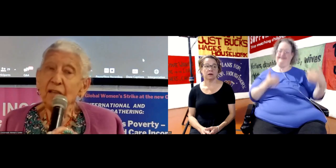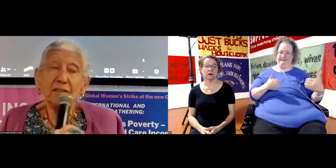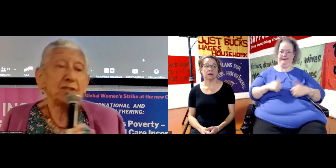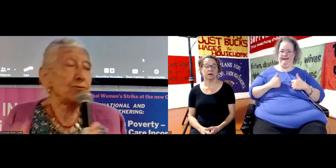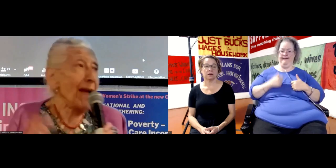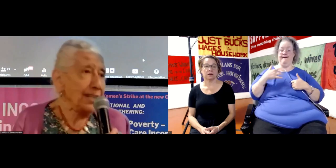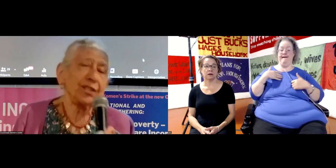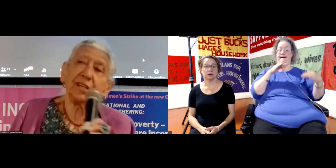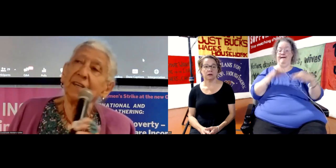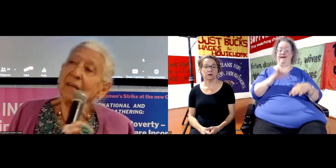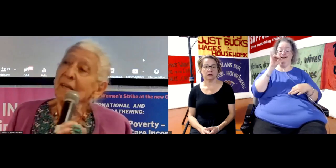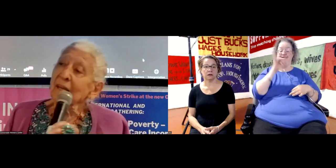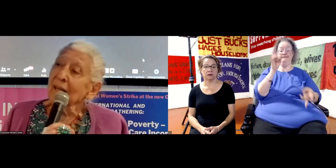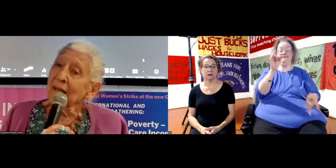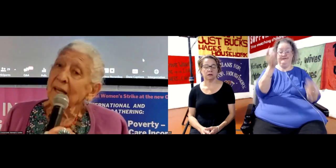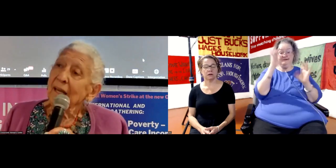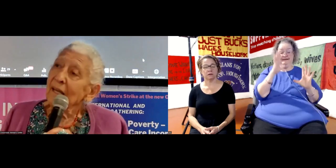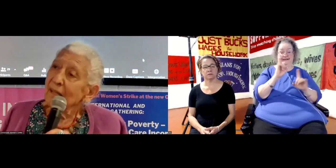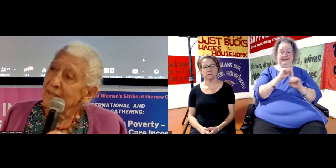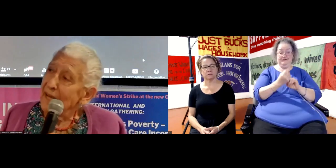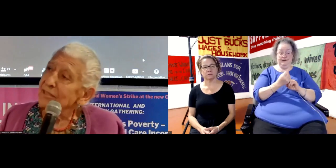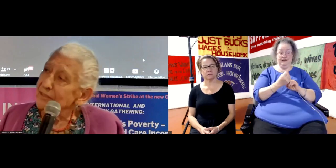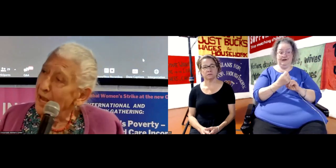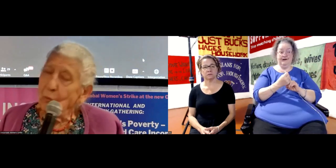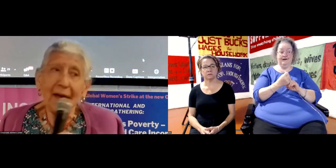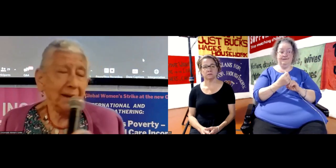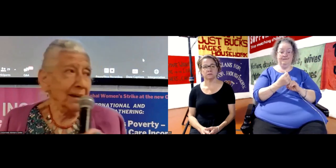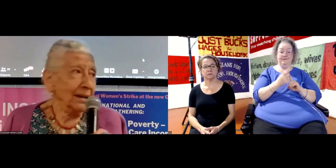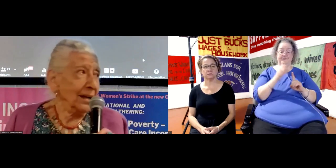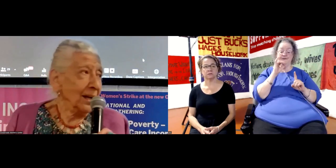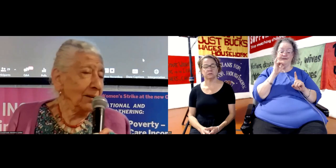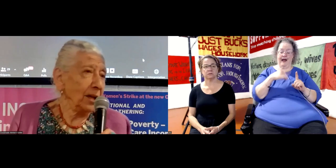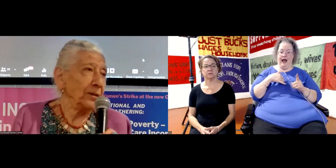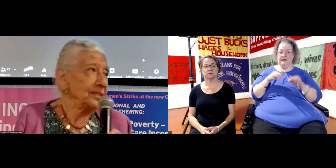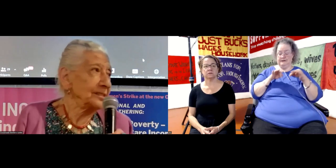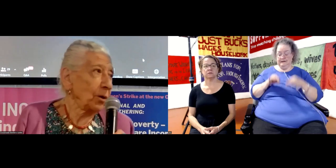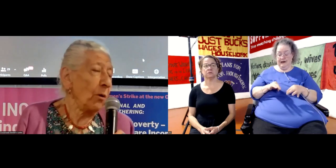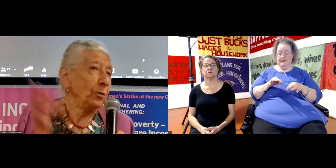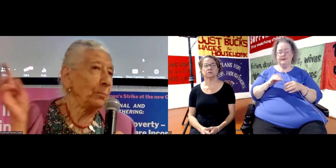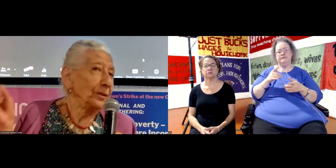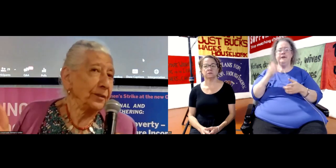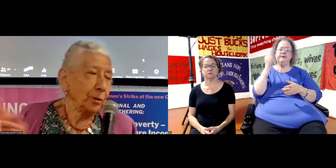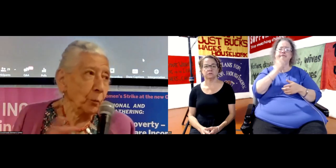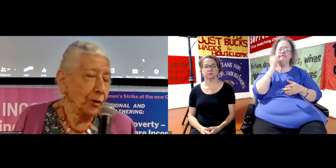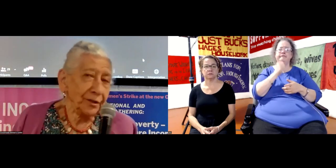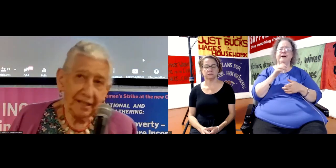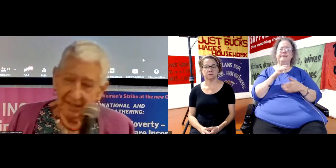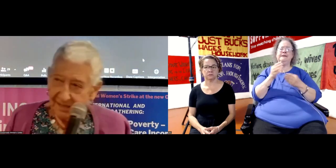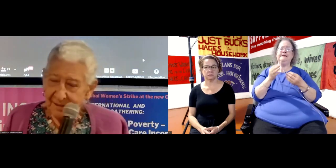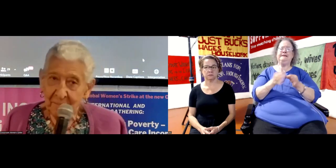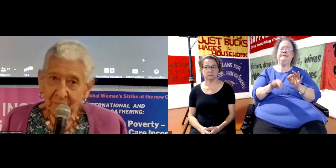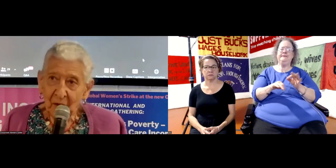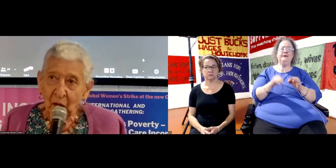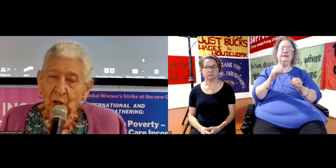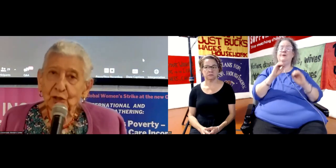disaster, this tragedy in a day-to-day way. There isn't a quote political word in